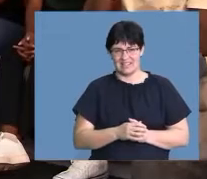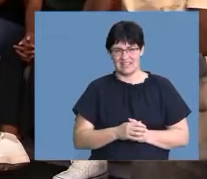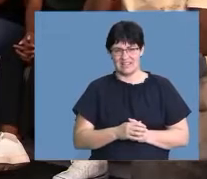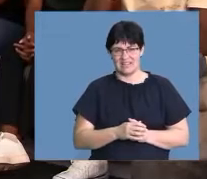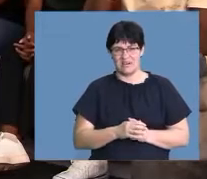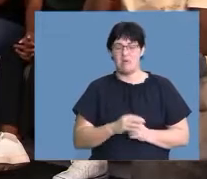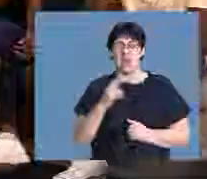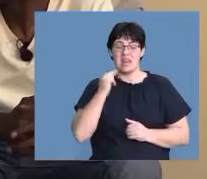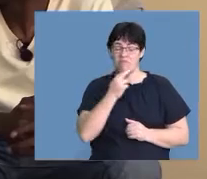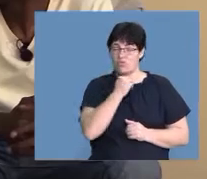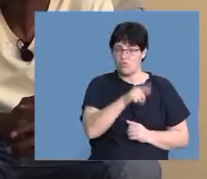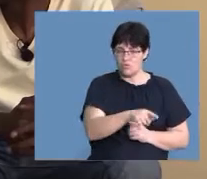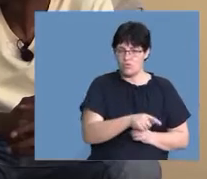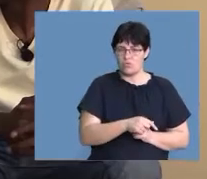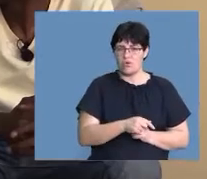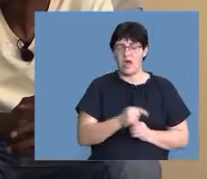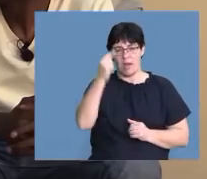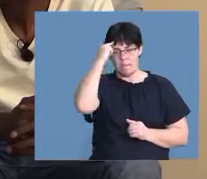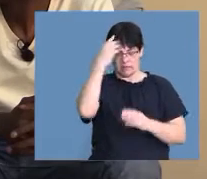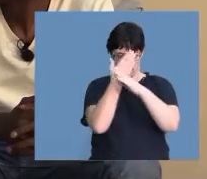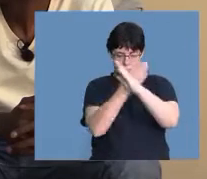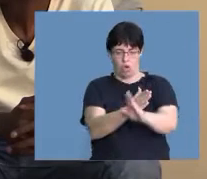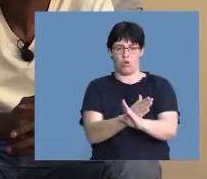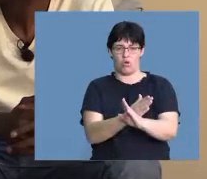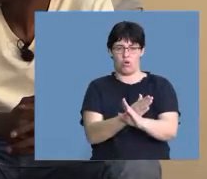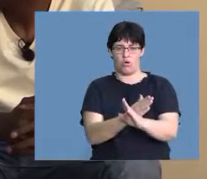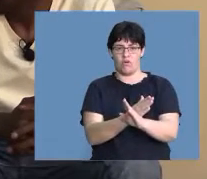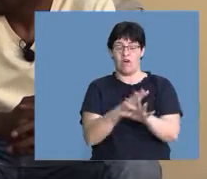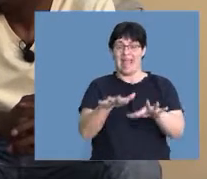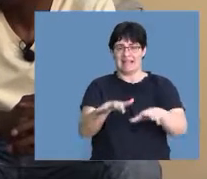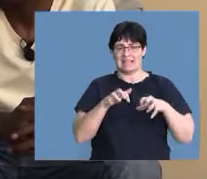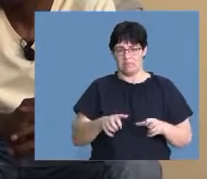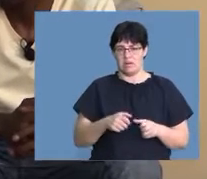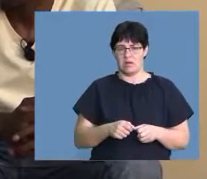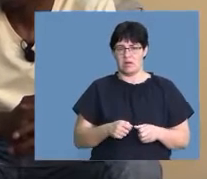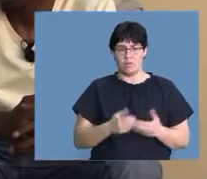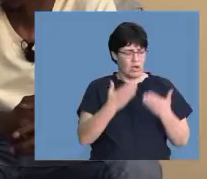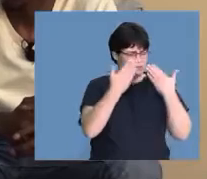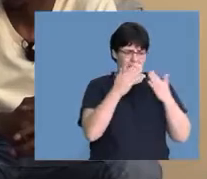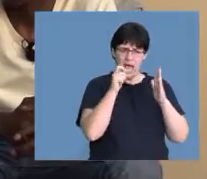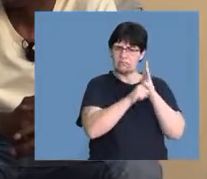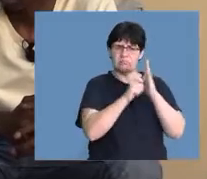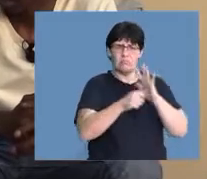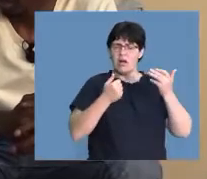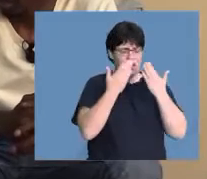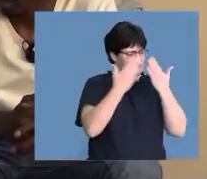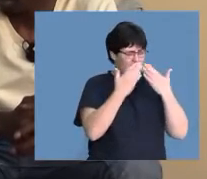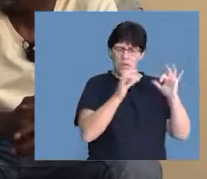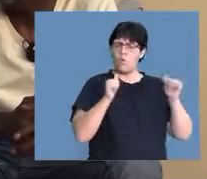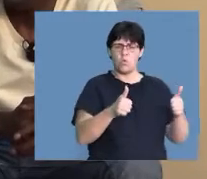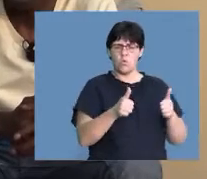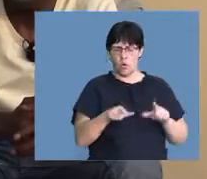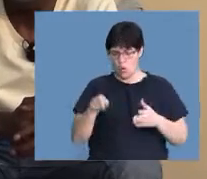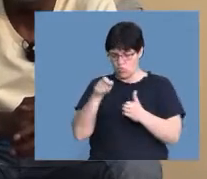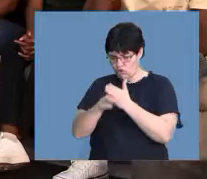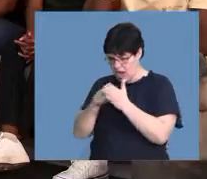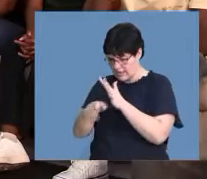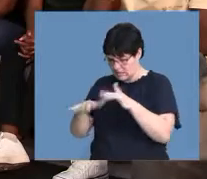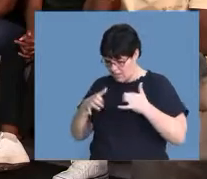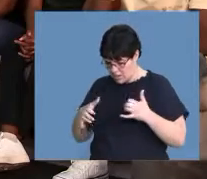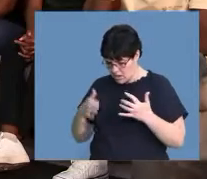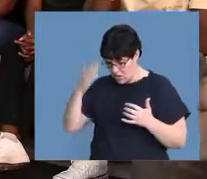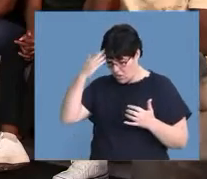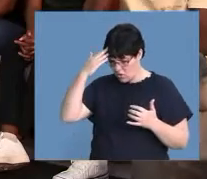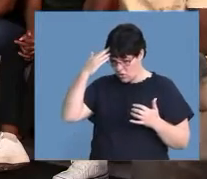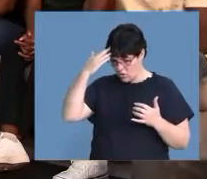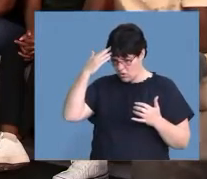My nephew would have a mental block. Okay. During exams, in the exam room, she would go blank. Oh, yeah.